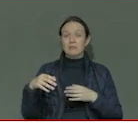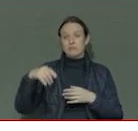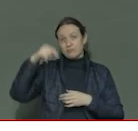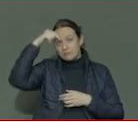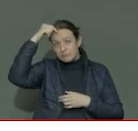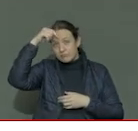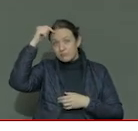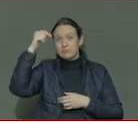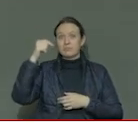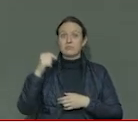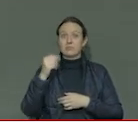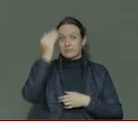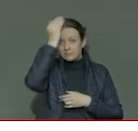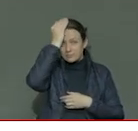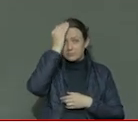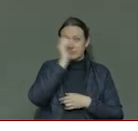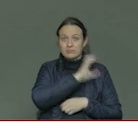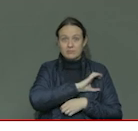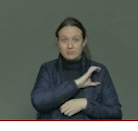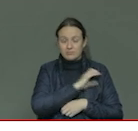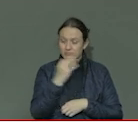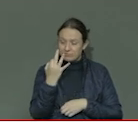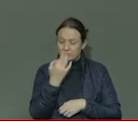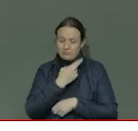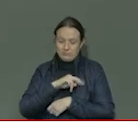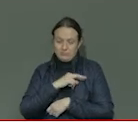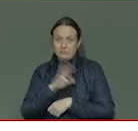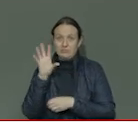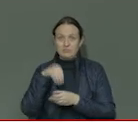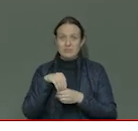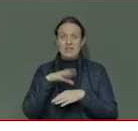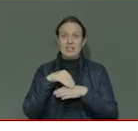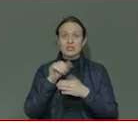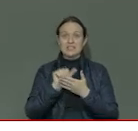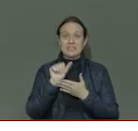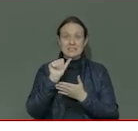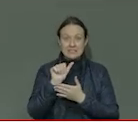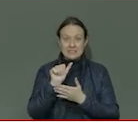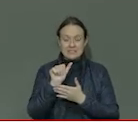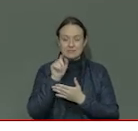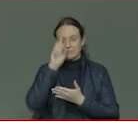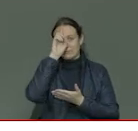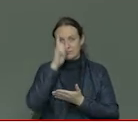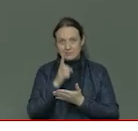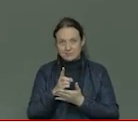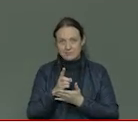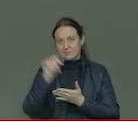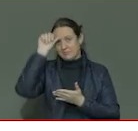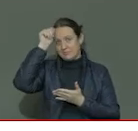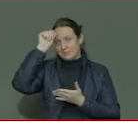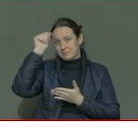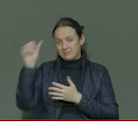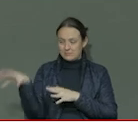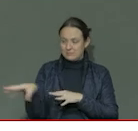Islam, and Christianity. And at 16 is when they decide to leave India.